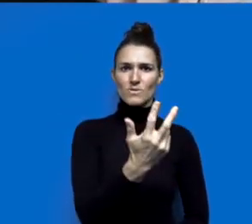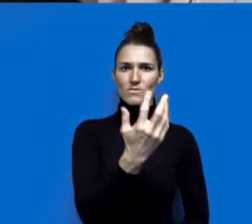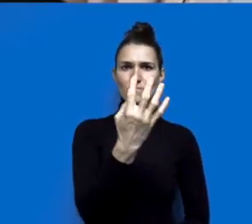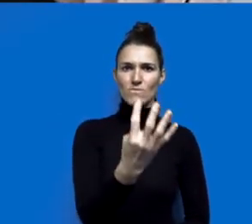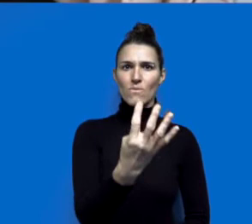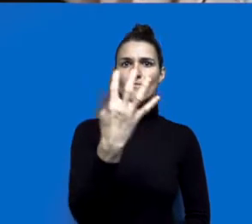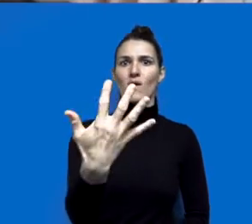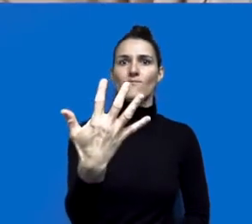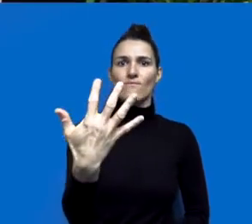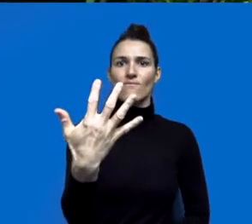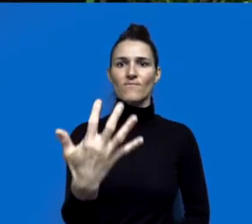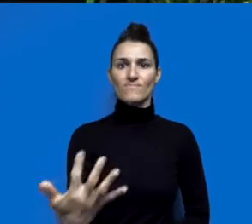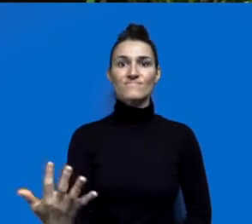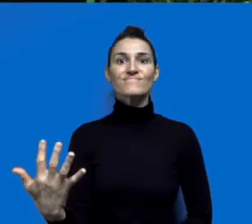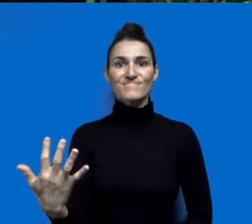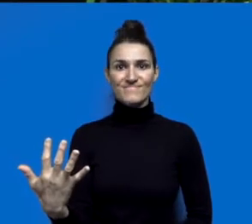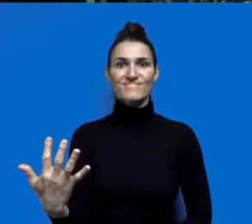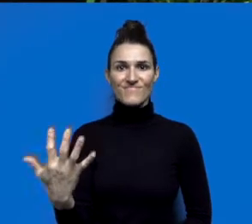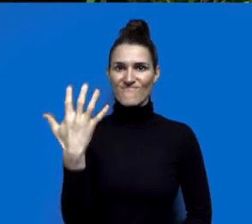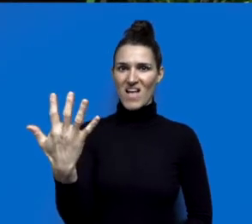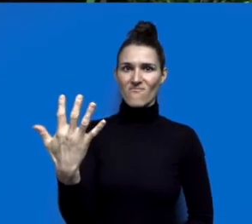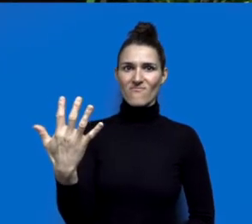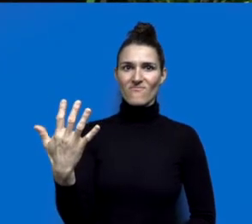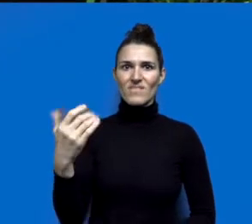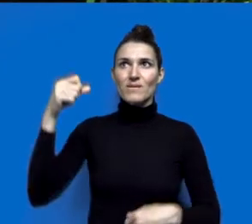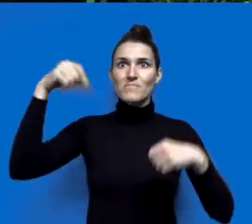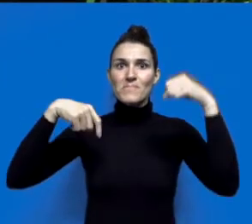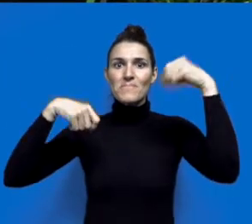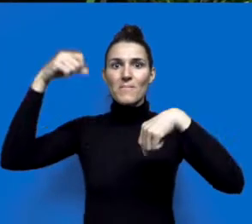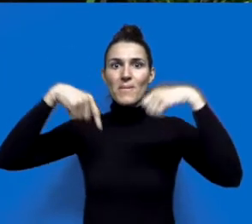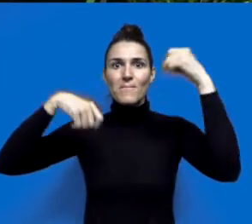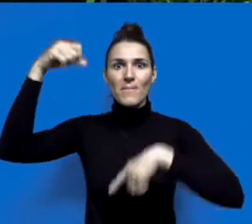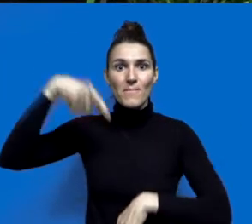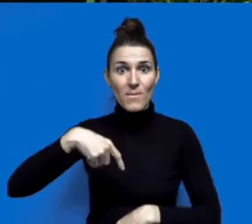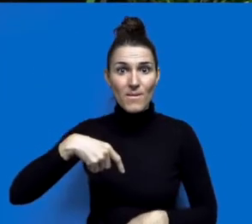4, 5. Our 5 little raindrops. Can I see them?